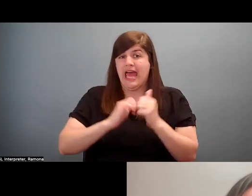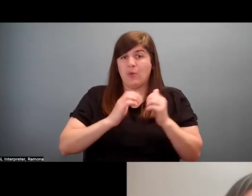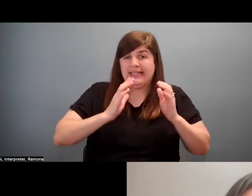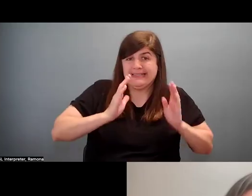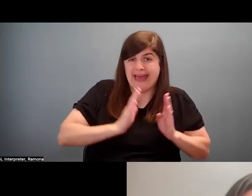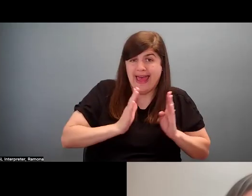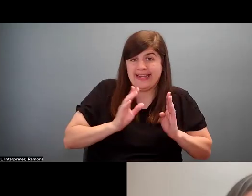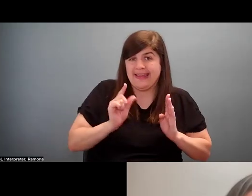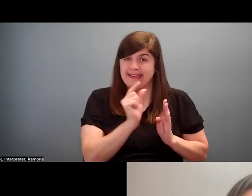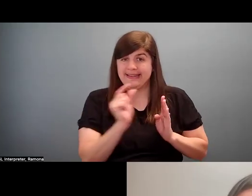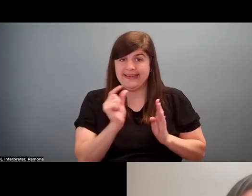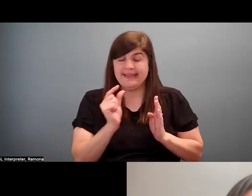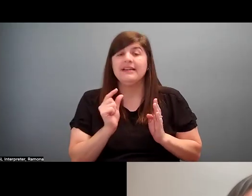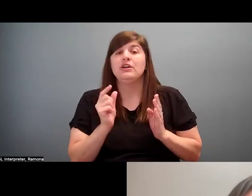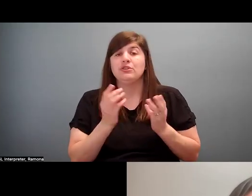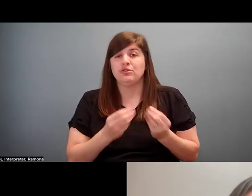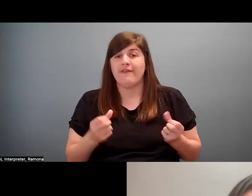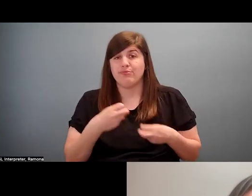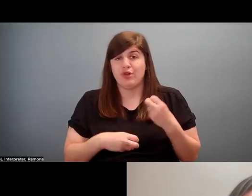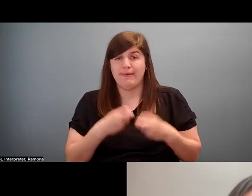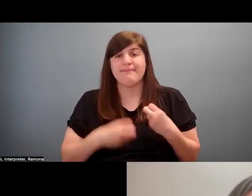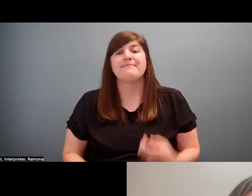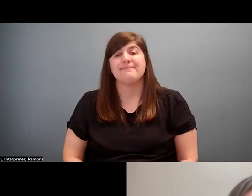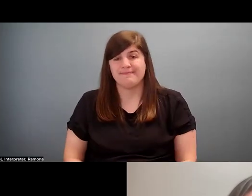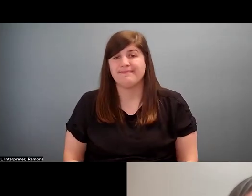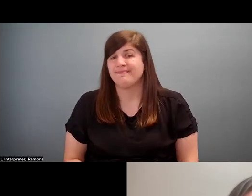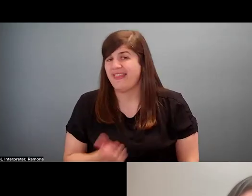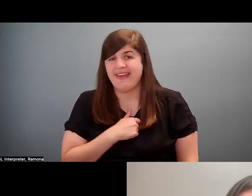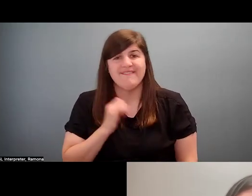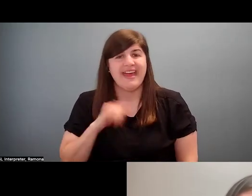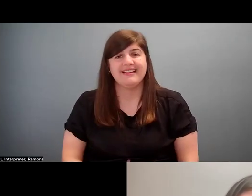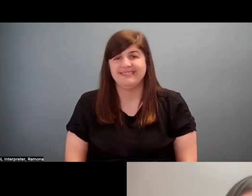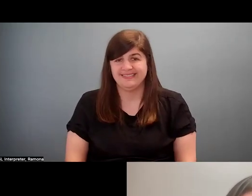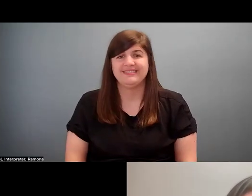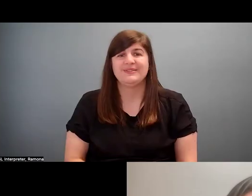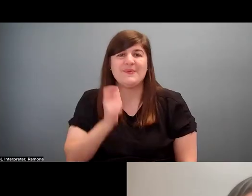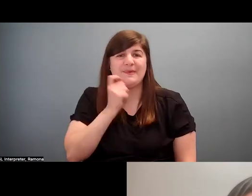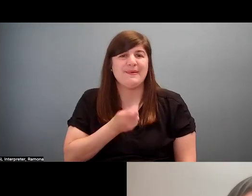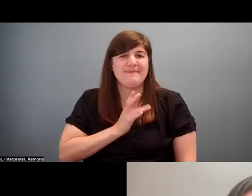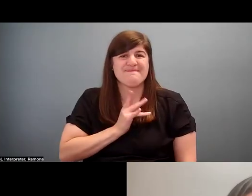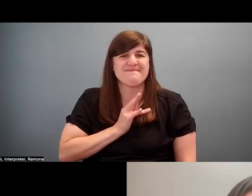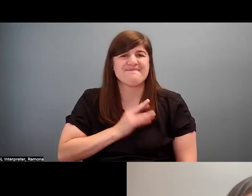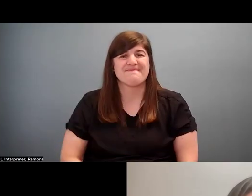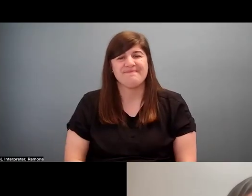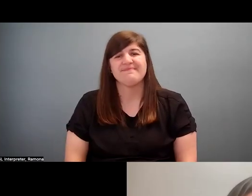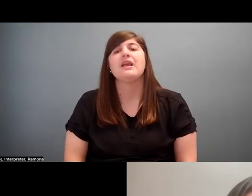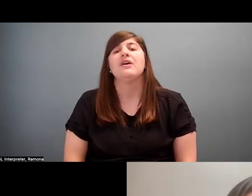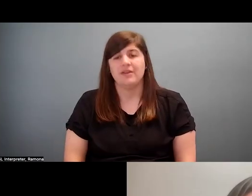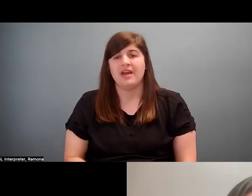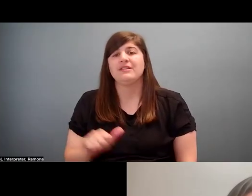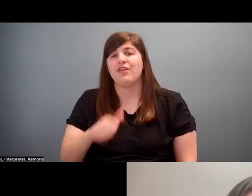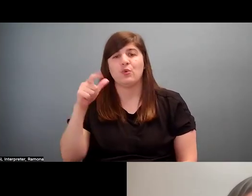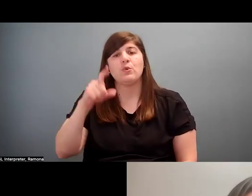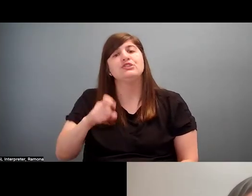little thing solving the problem. exactly. Love it. Very cool. Oh, here's a